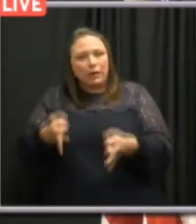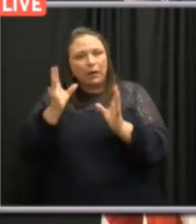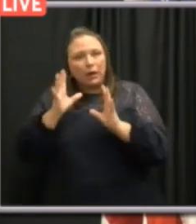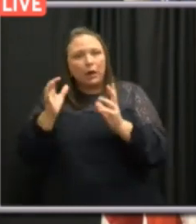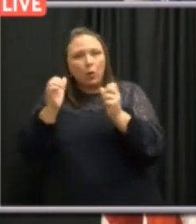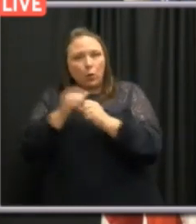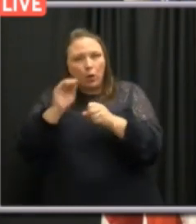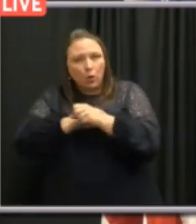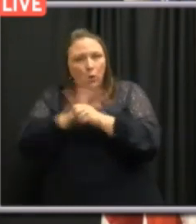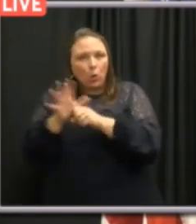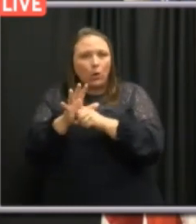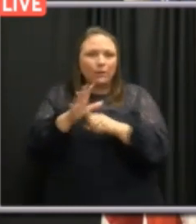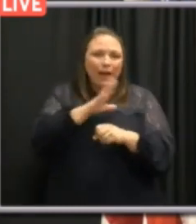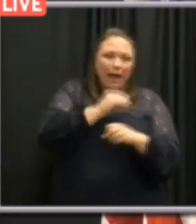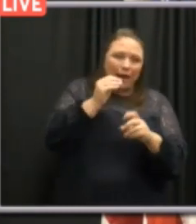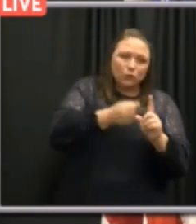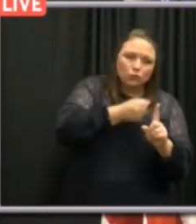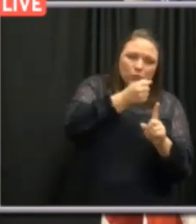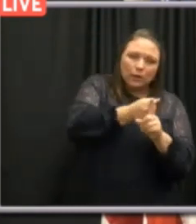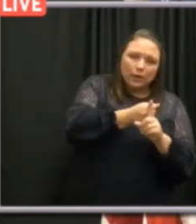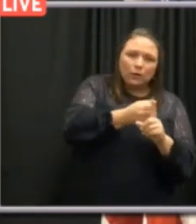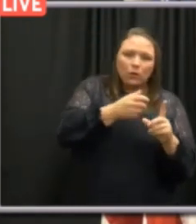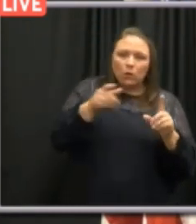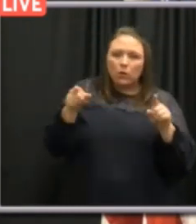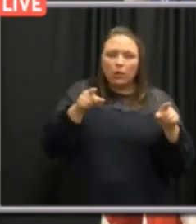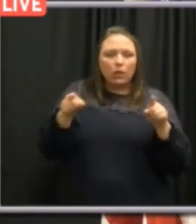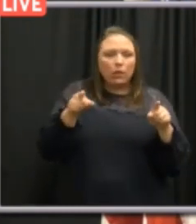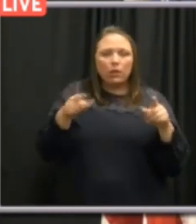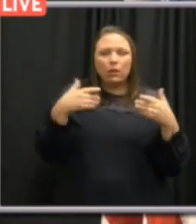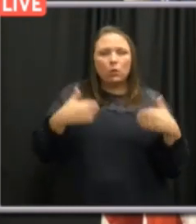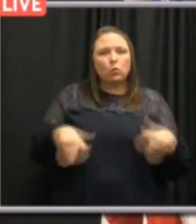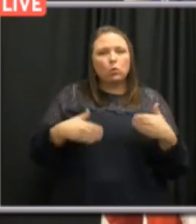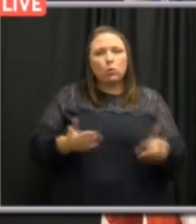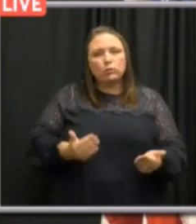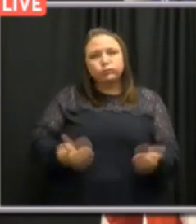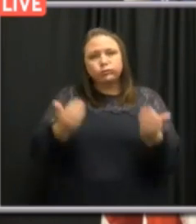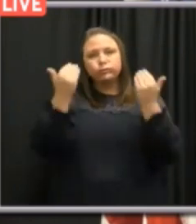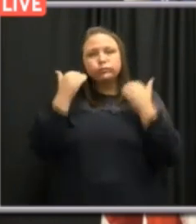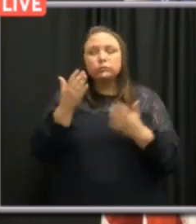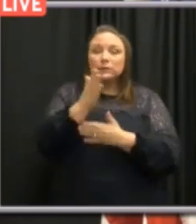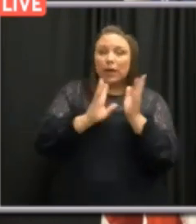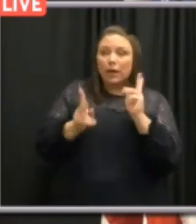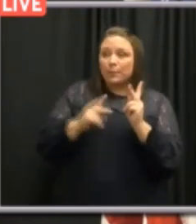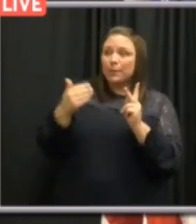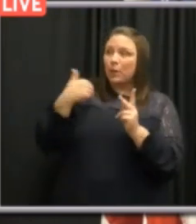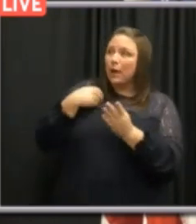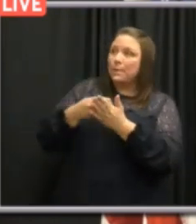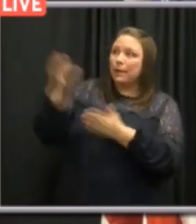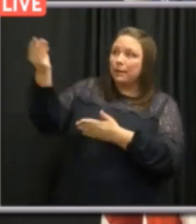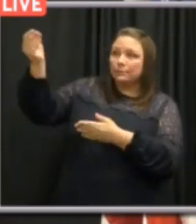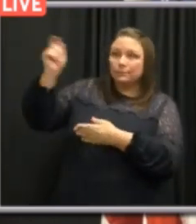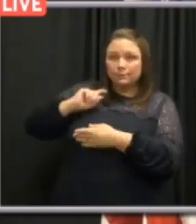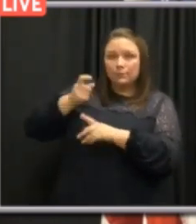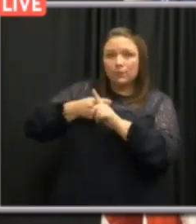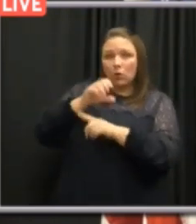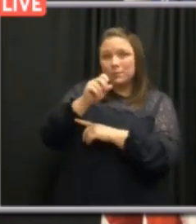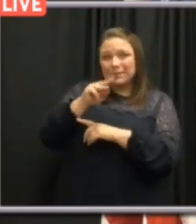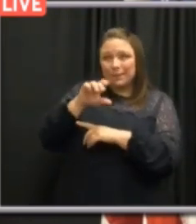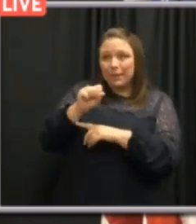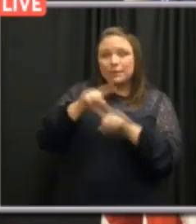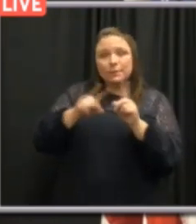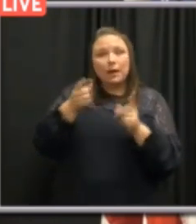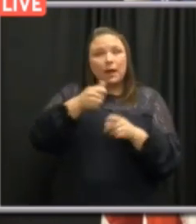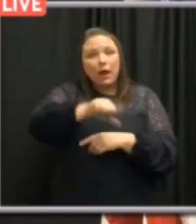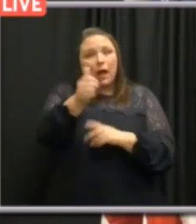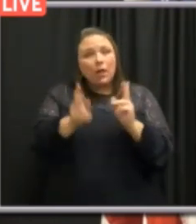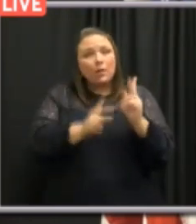both COVID and tornado impacts. Some folks have received their stimulus checks, but others, those checks are weeks away